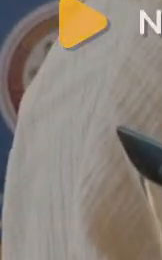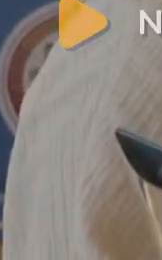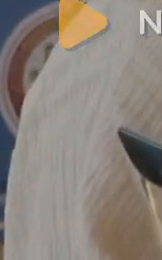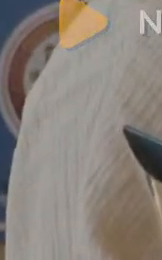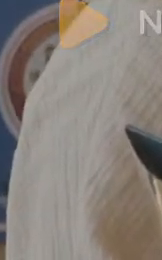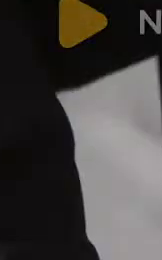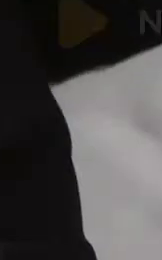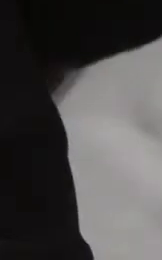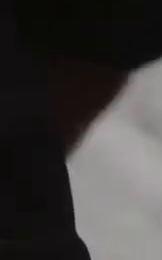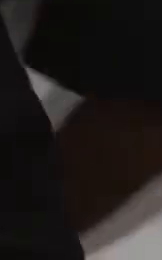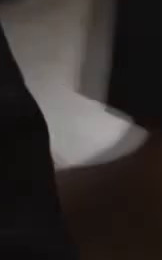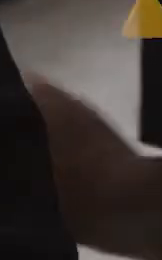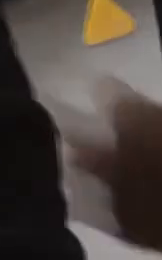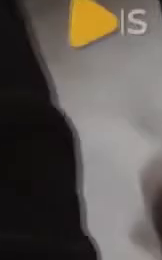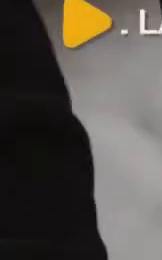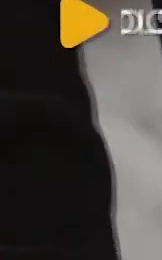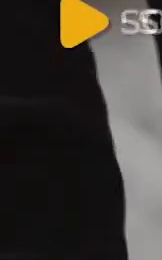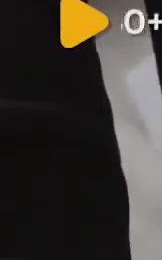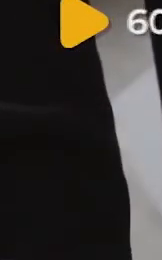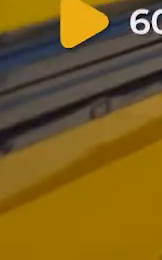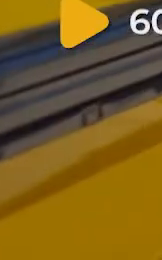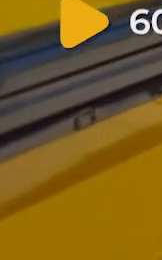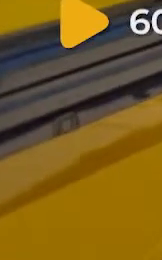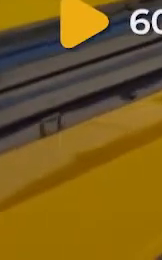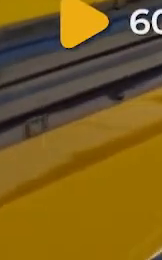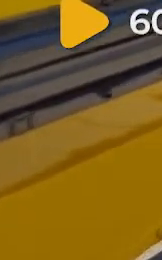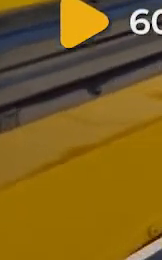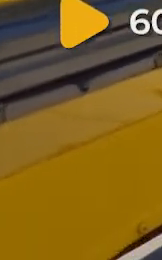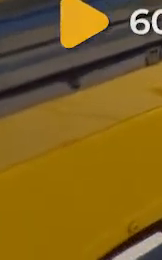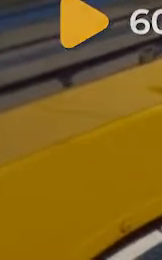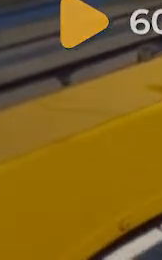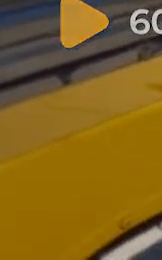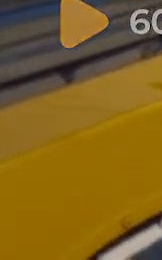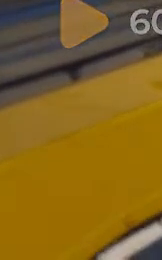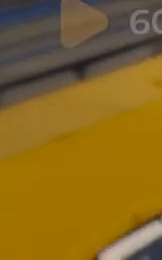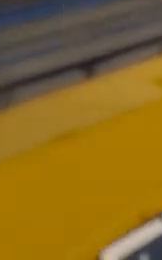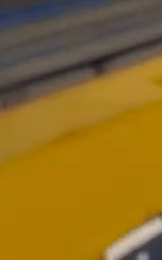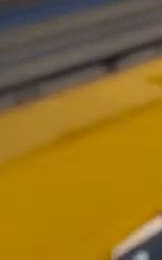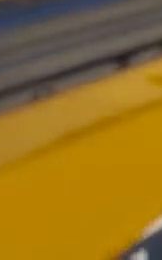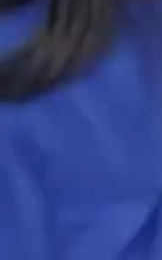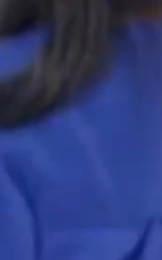No matter where you live, what language you speak, or where you want to go,